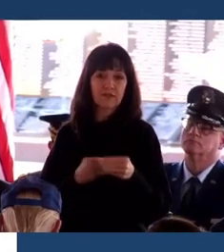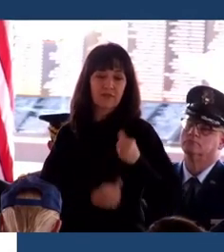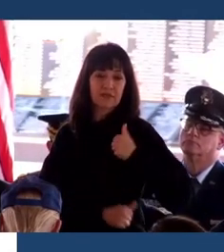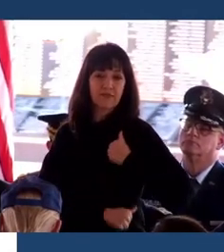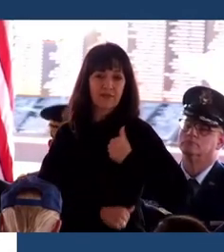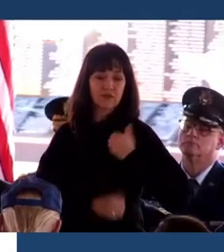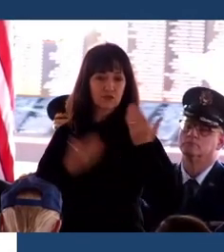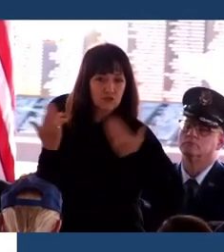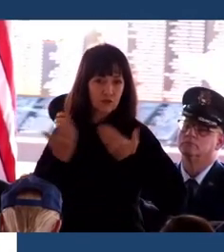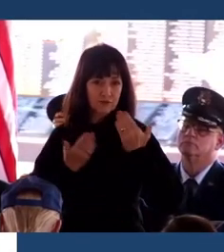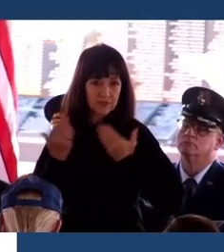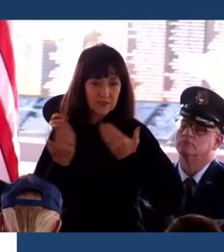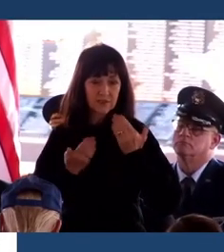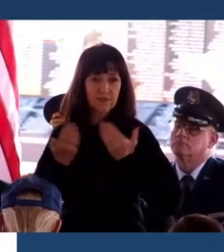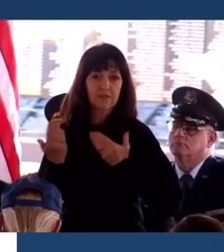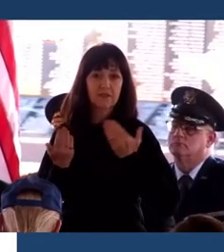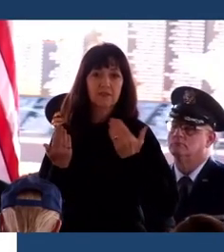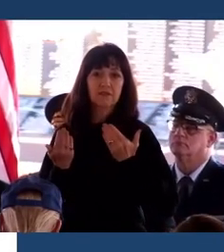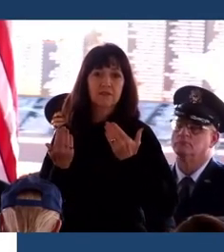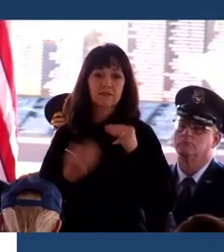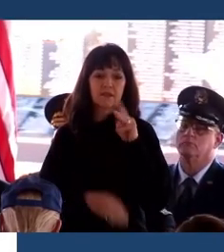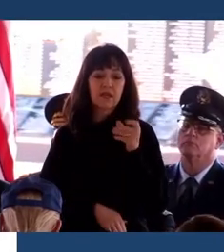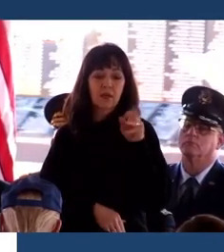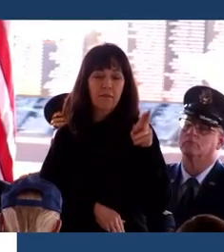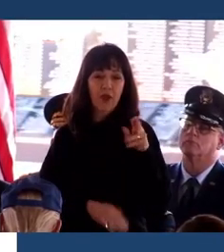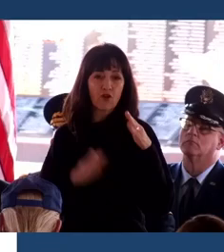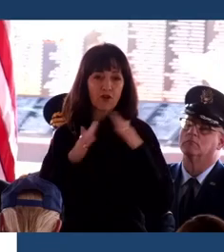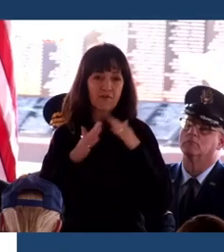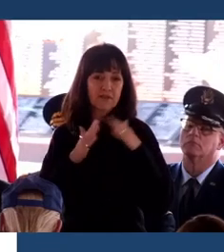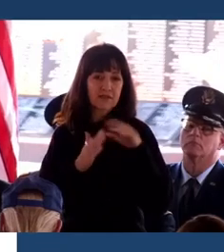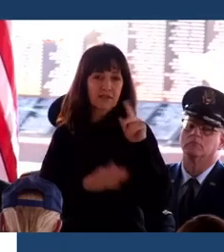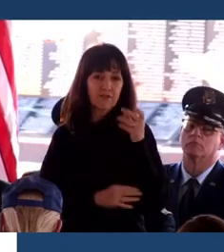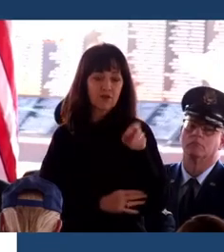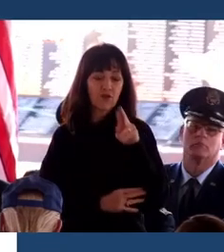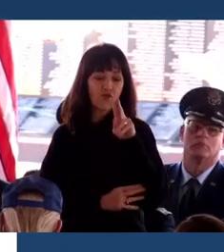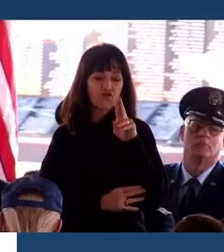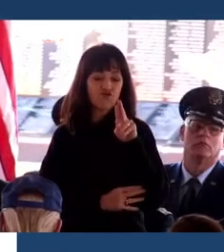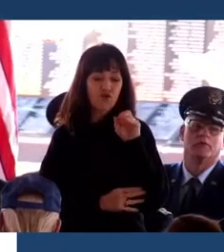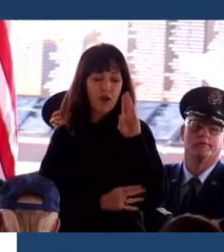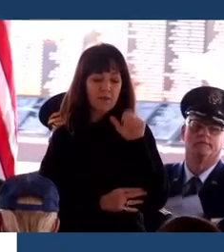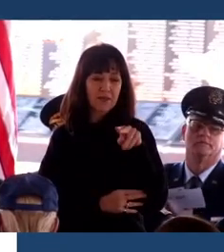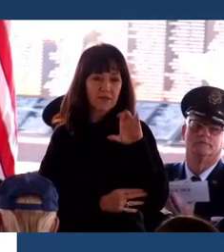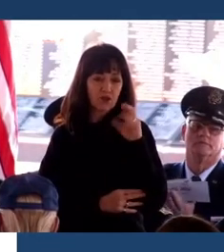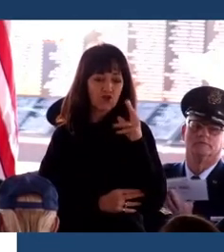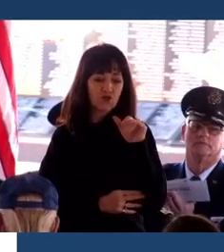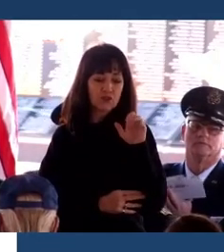Veterans Services, Mayor of the City of Dover, Robin Christensen.